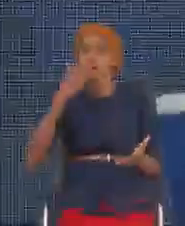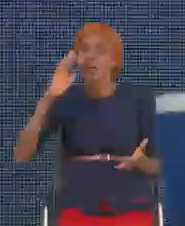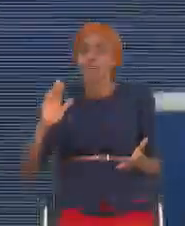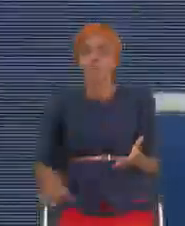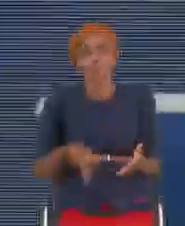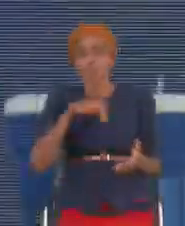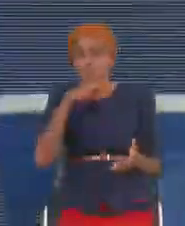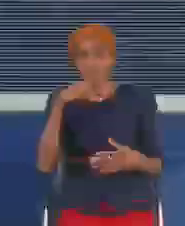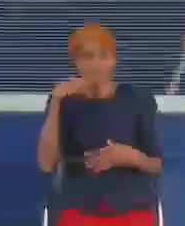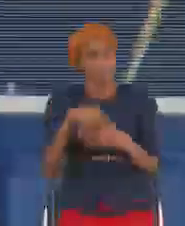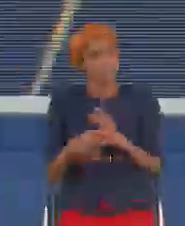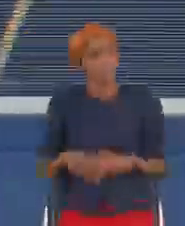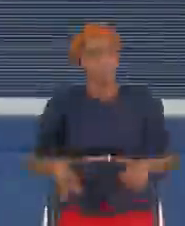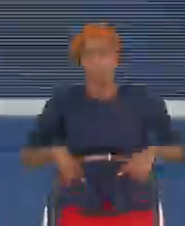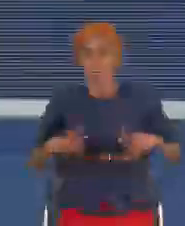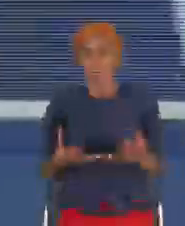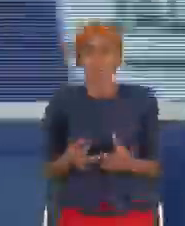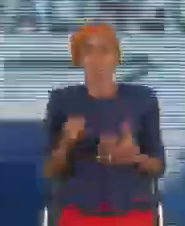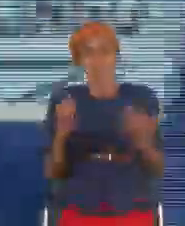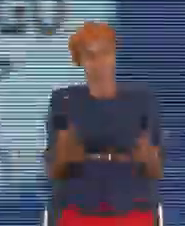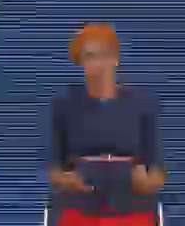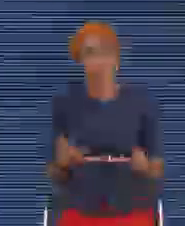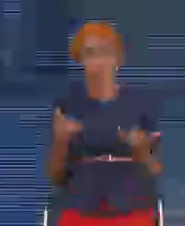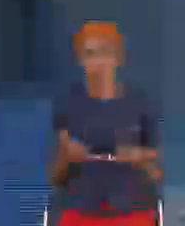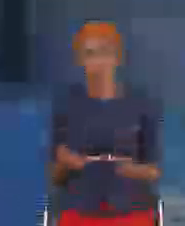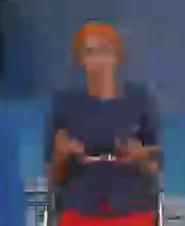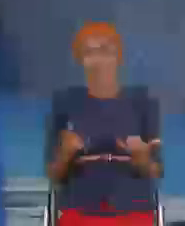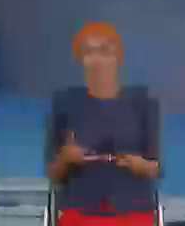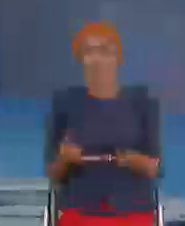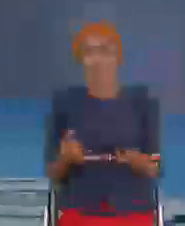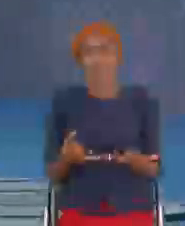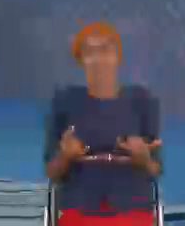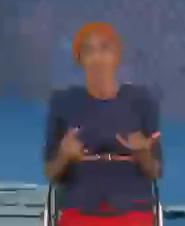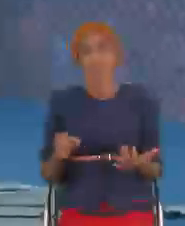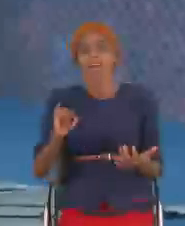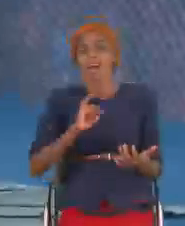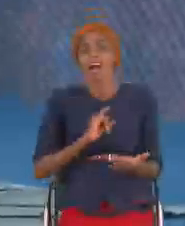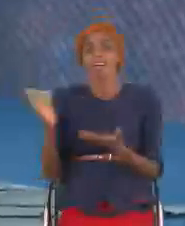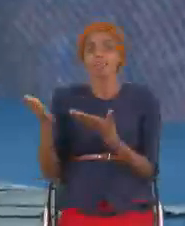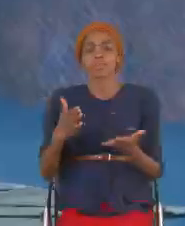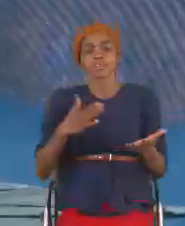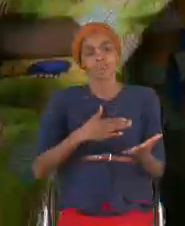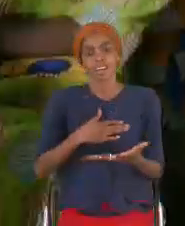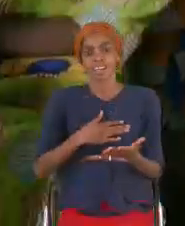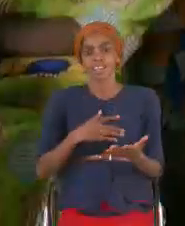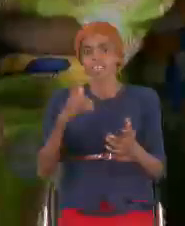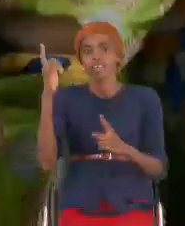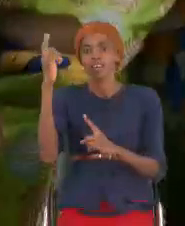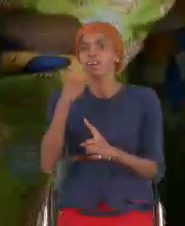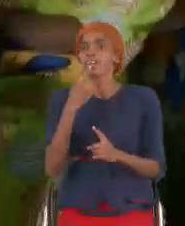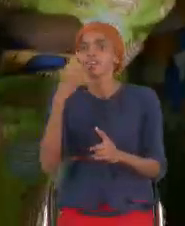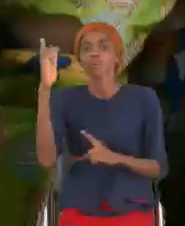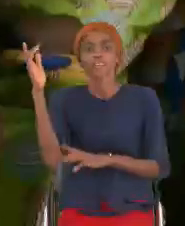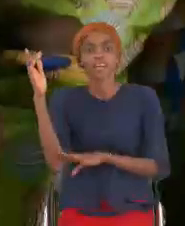in my life. Now, I bring my loyalty to Jesus. Anybody there?